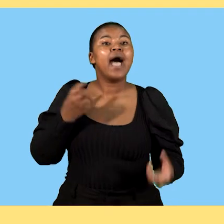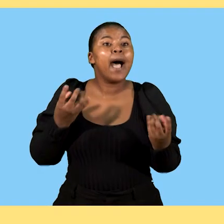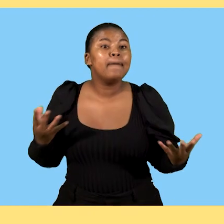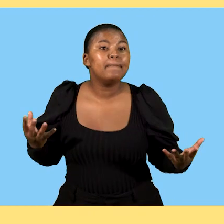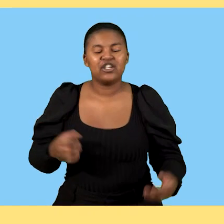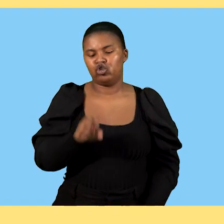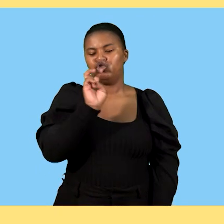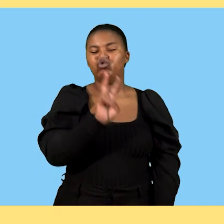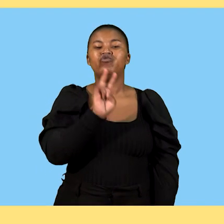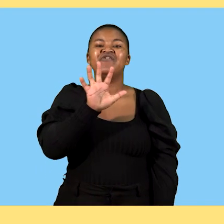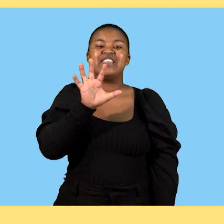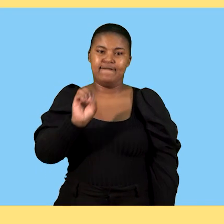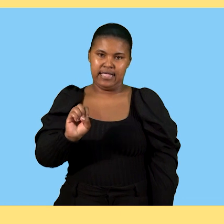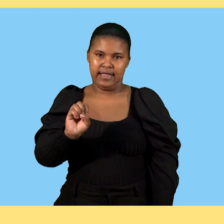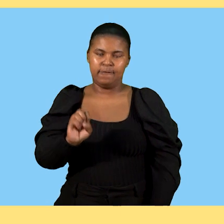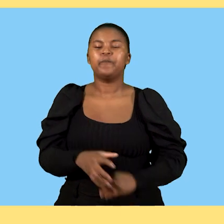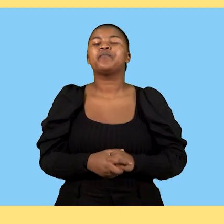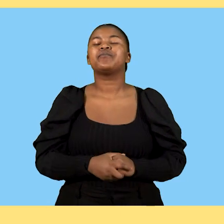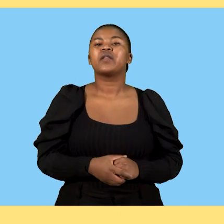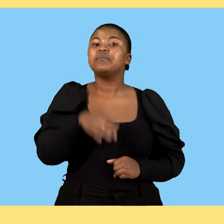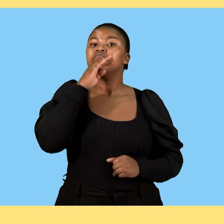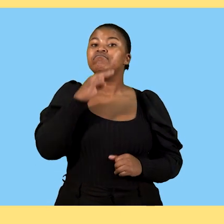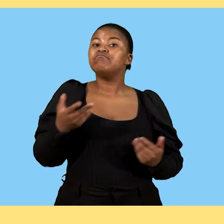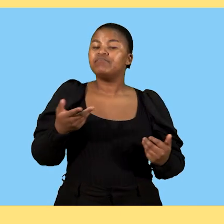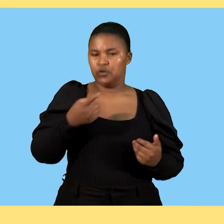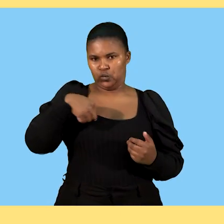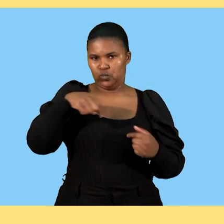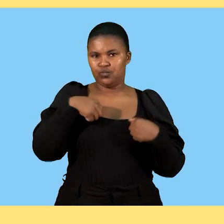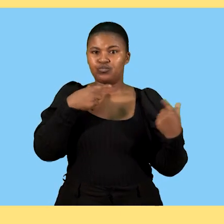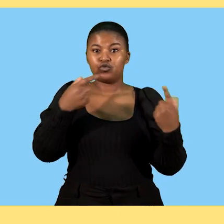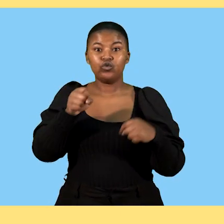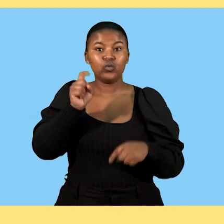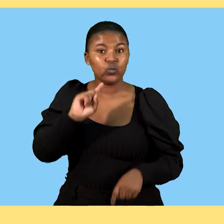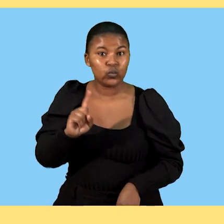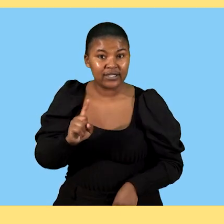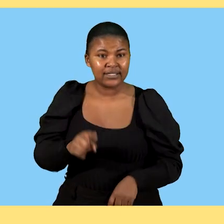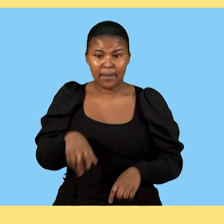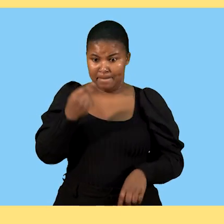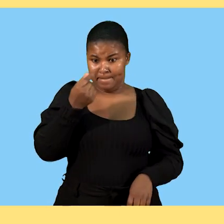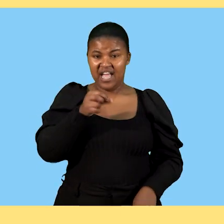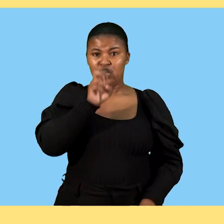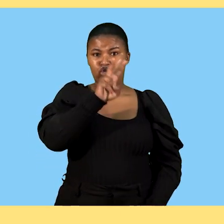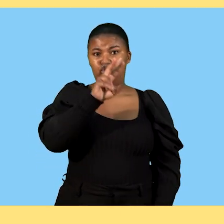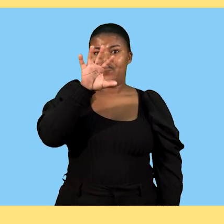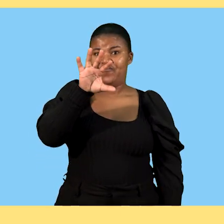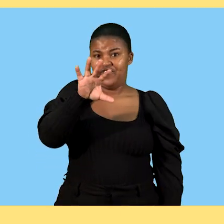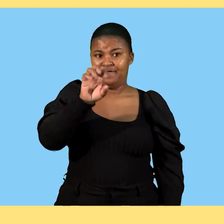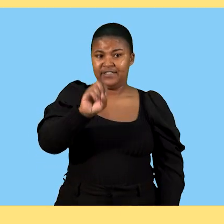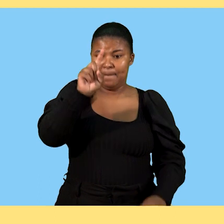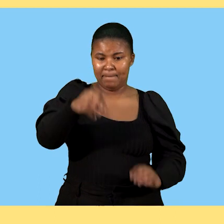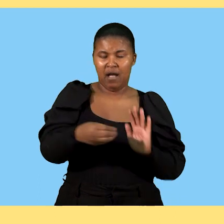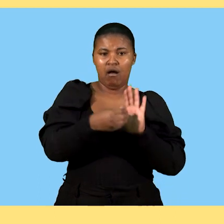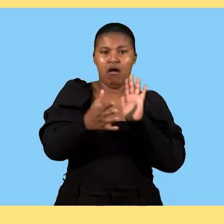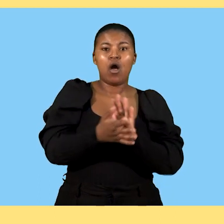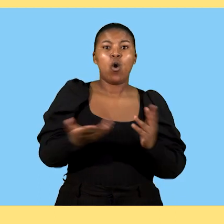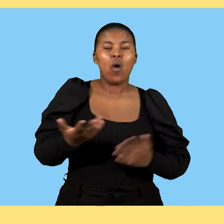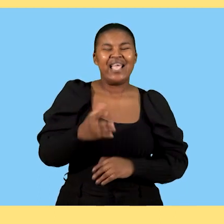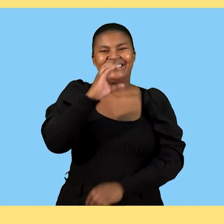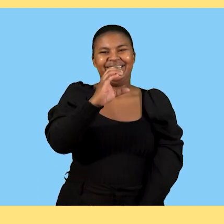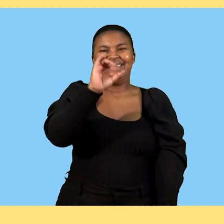paid 250. So what we do is that amount must be recorded first in the